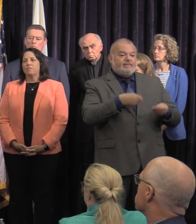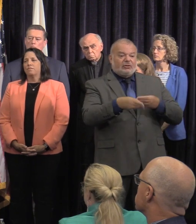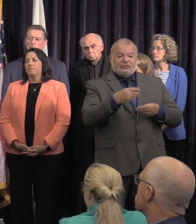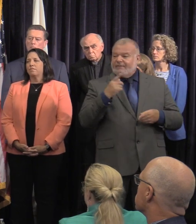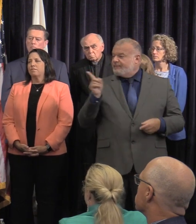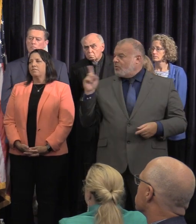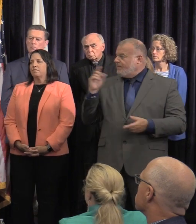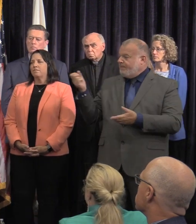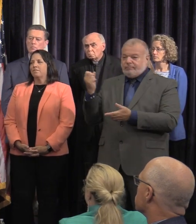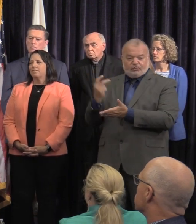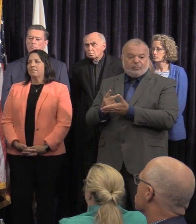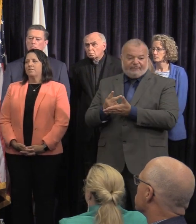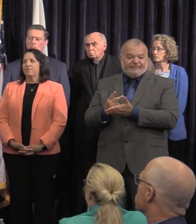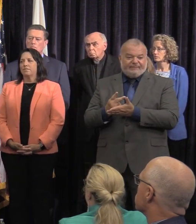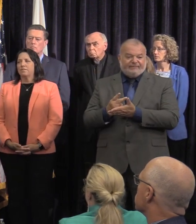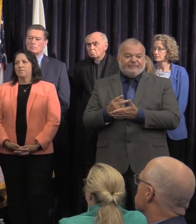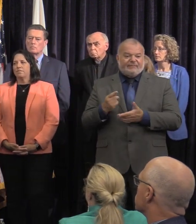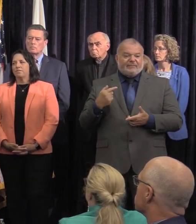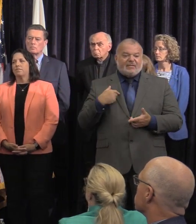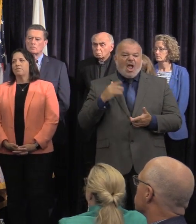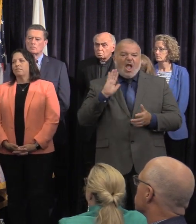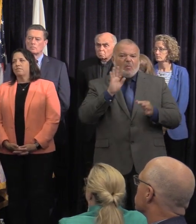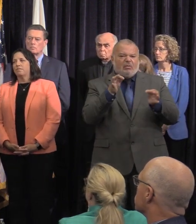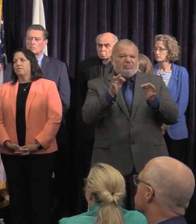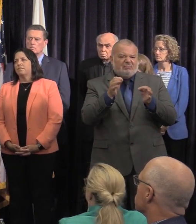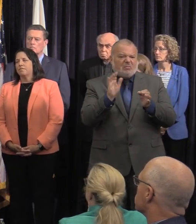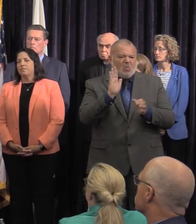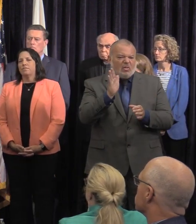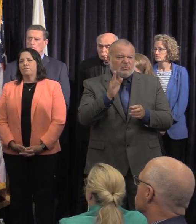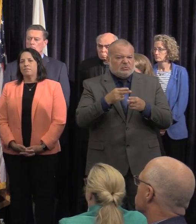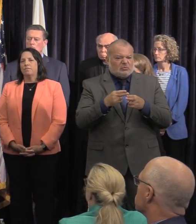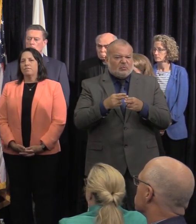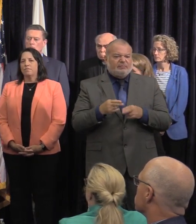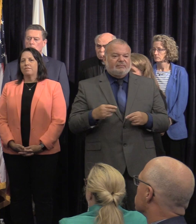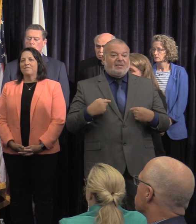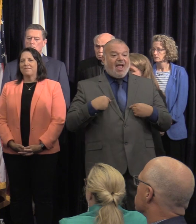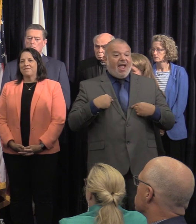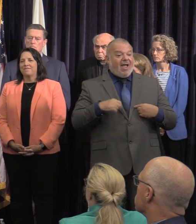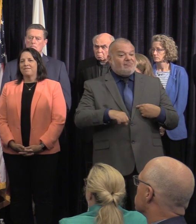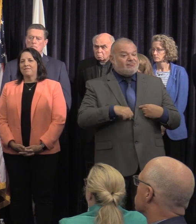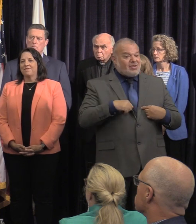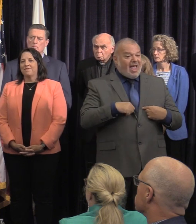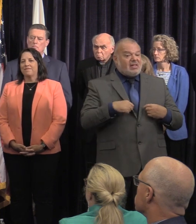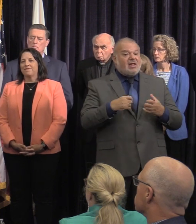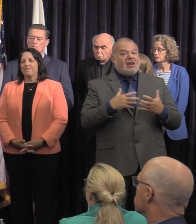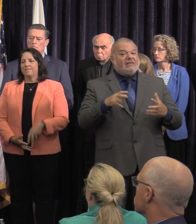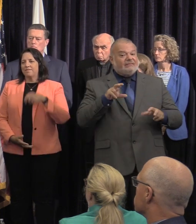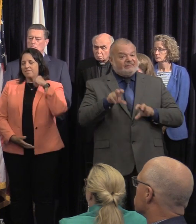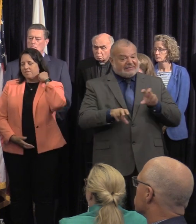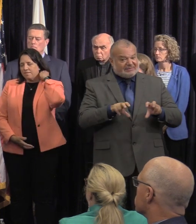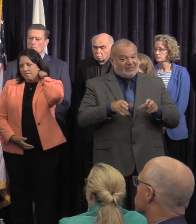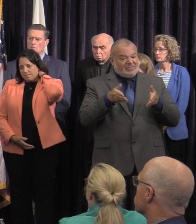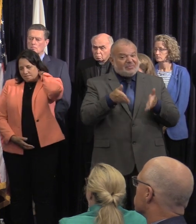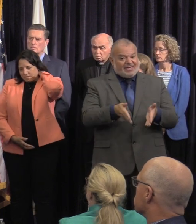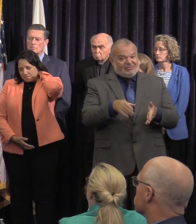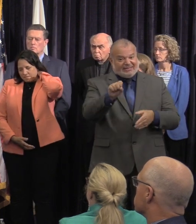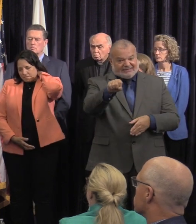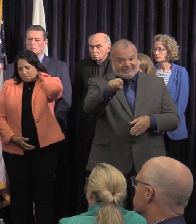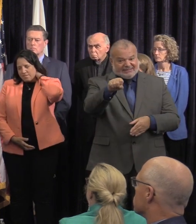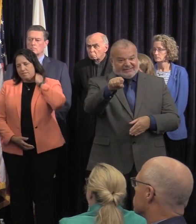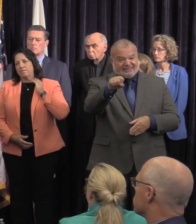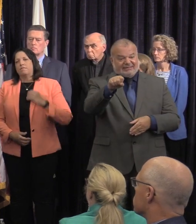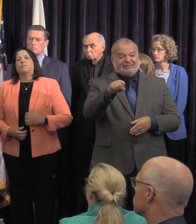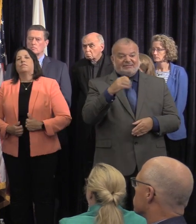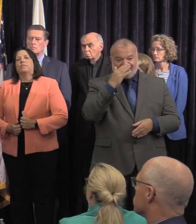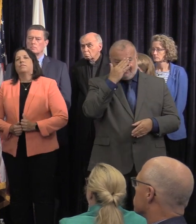Well, you'll hear more about the budget soon. I am proud of the many investments that are in that budget that our administration put forth, that the House